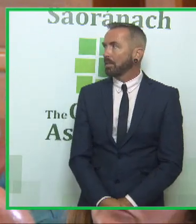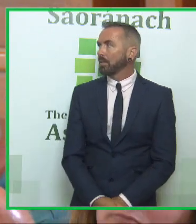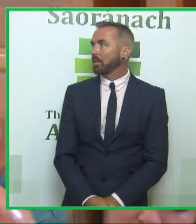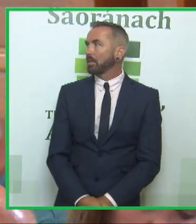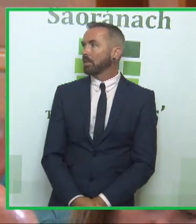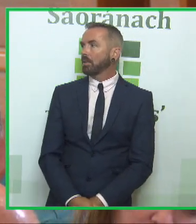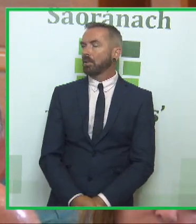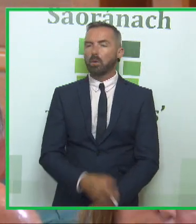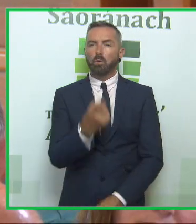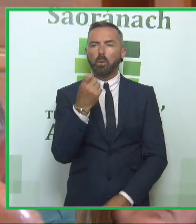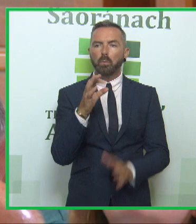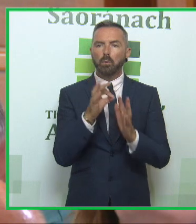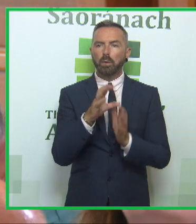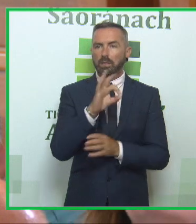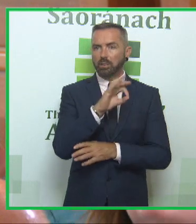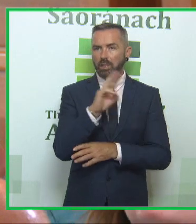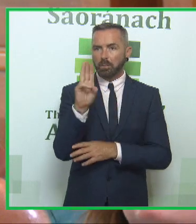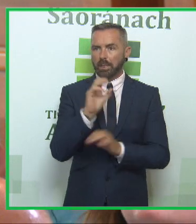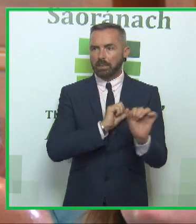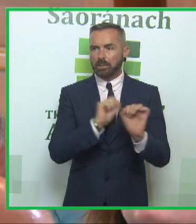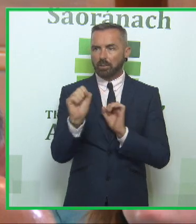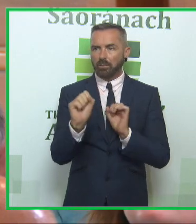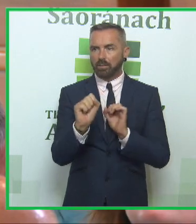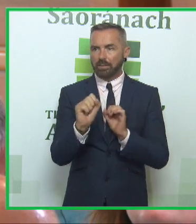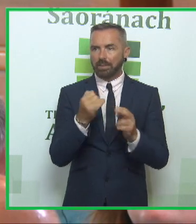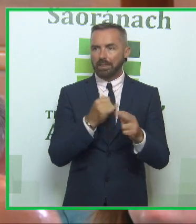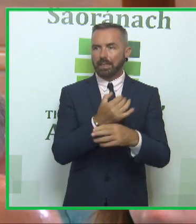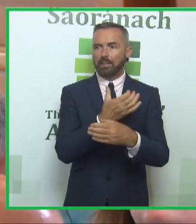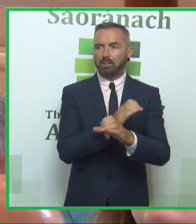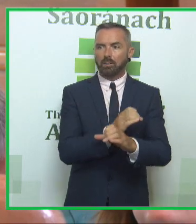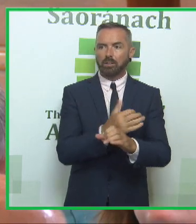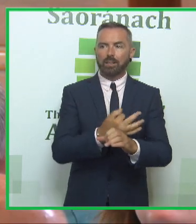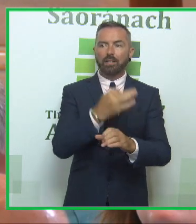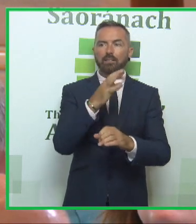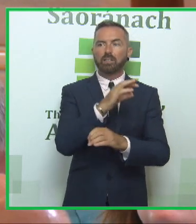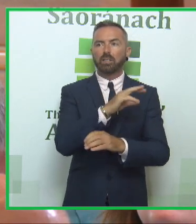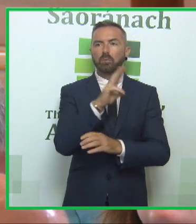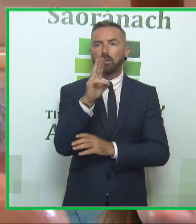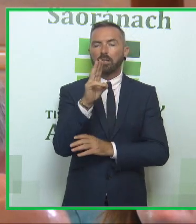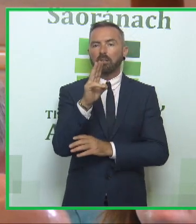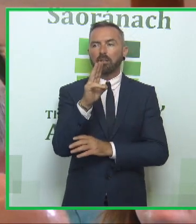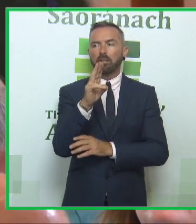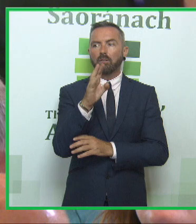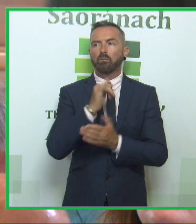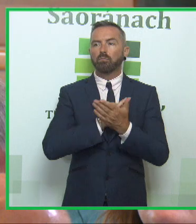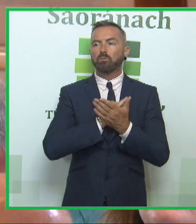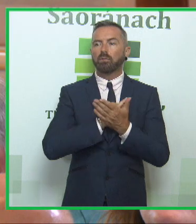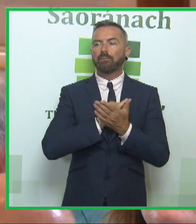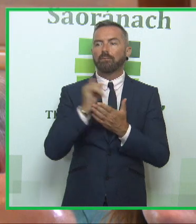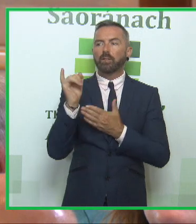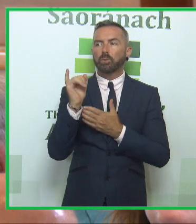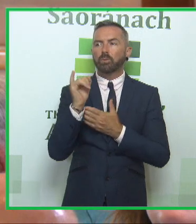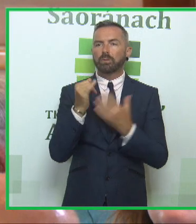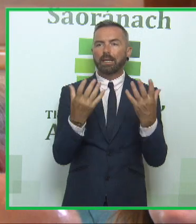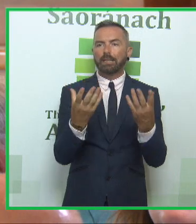Just one last point, GPs services there in the country. If a GP is to refuse or not to